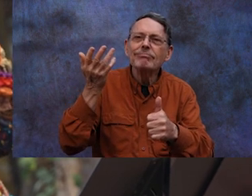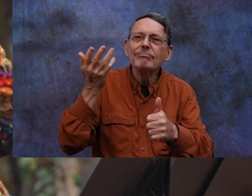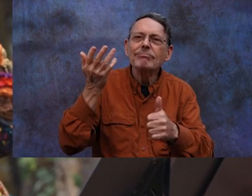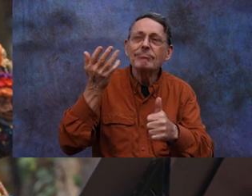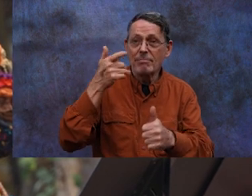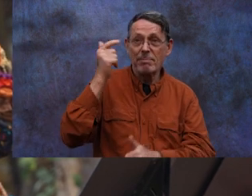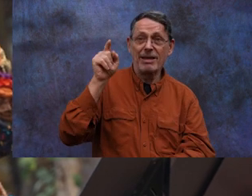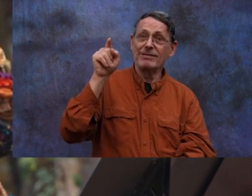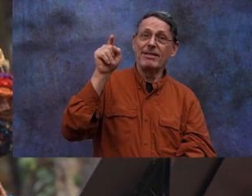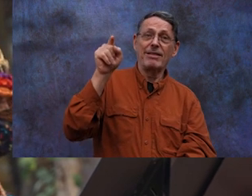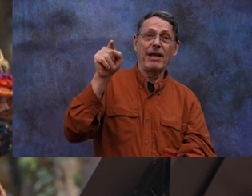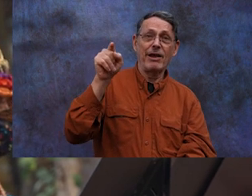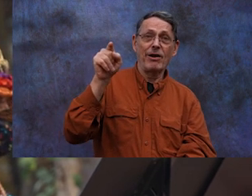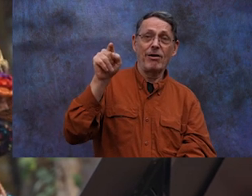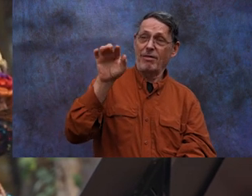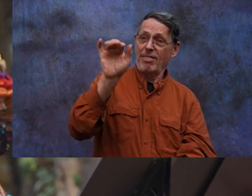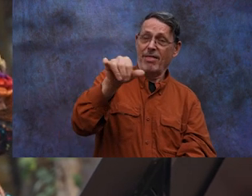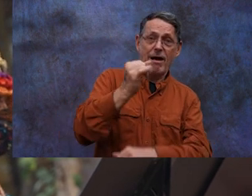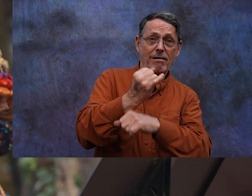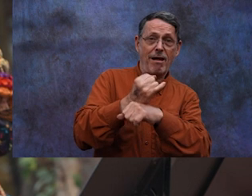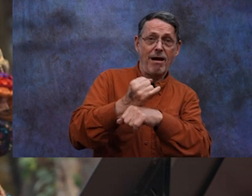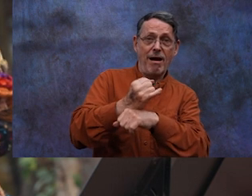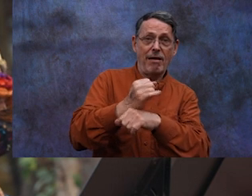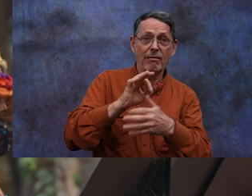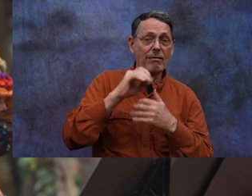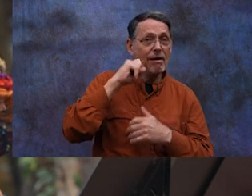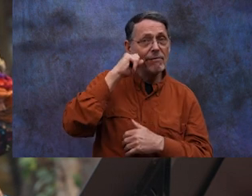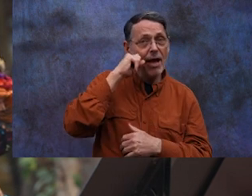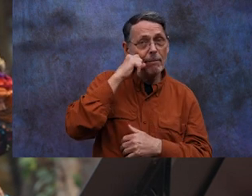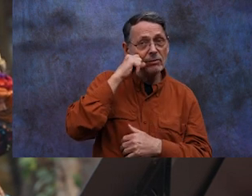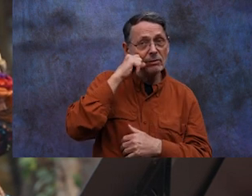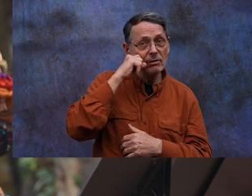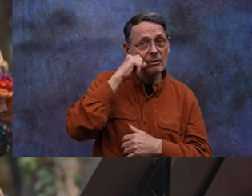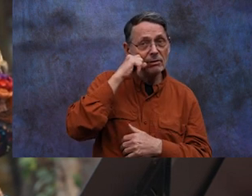Because here on the Isle of Apples,